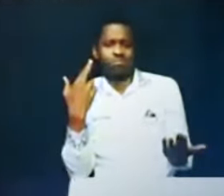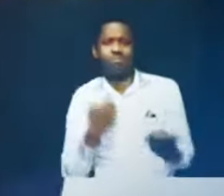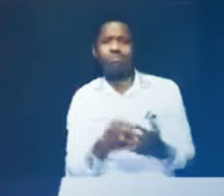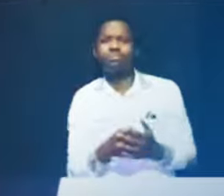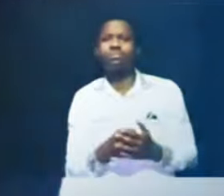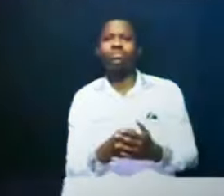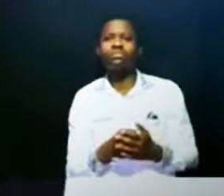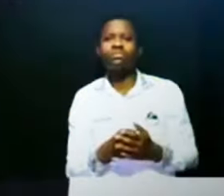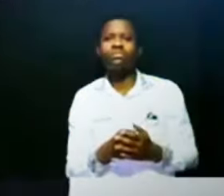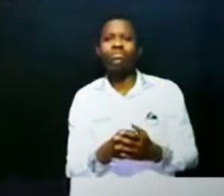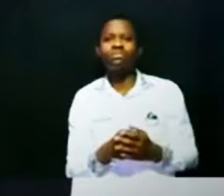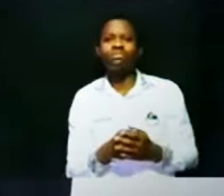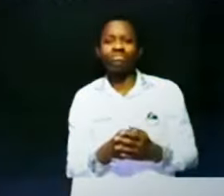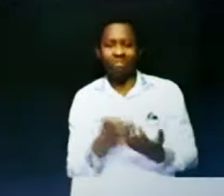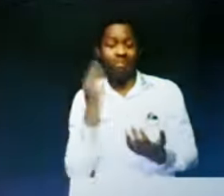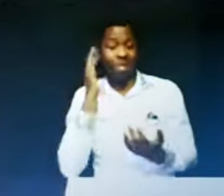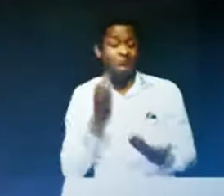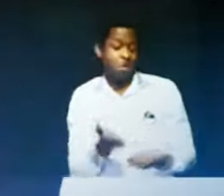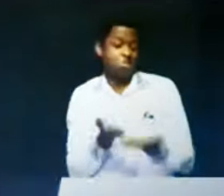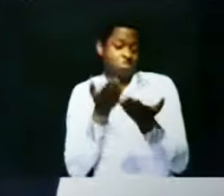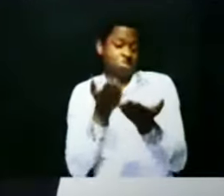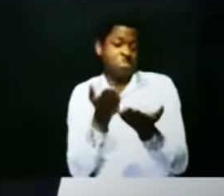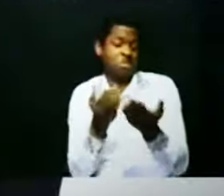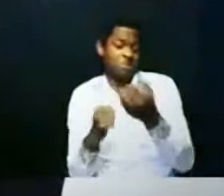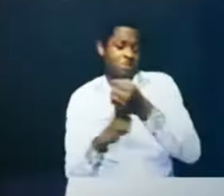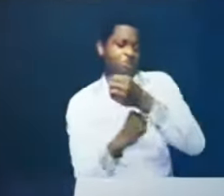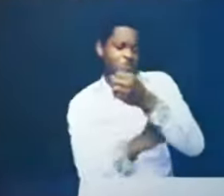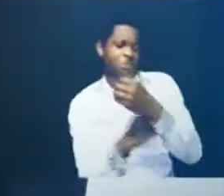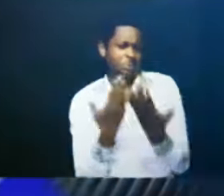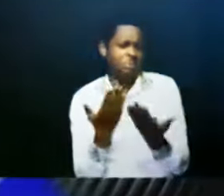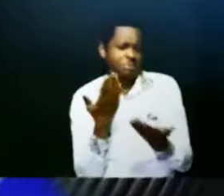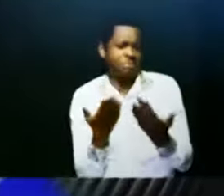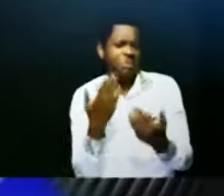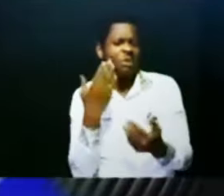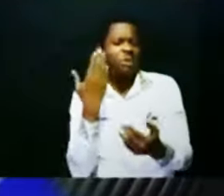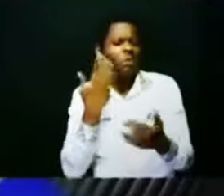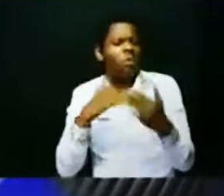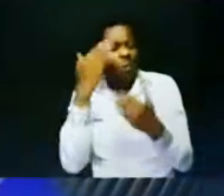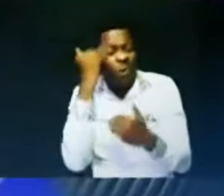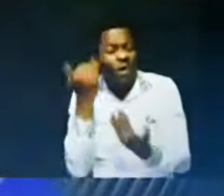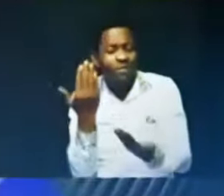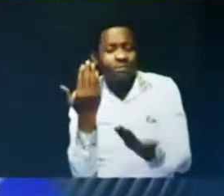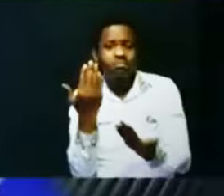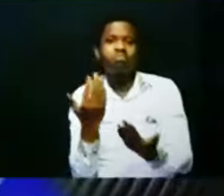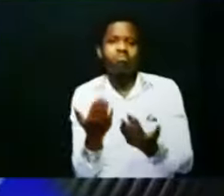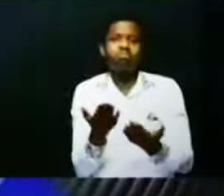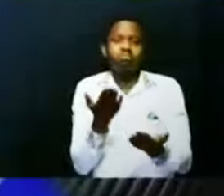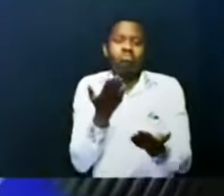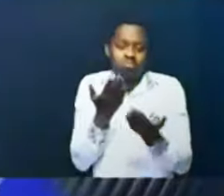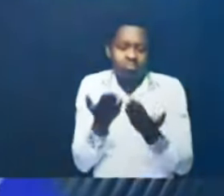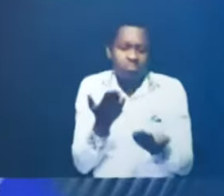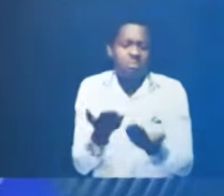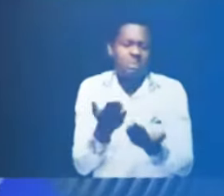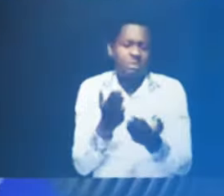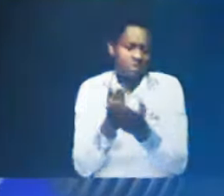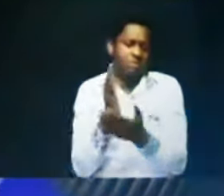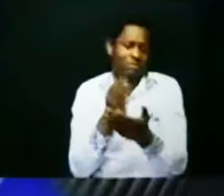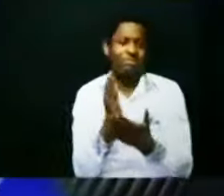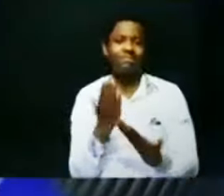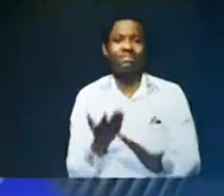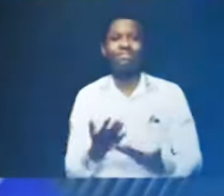I shall suggest the foundation. I hope it makes